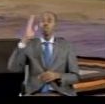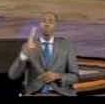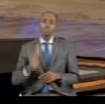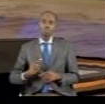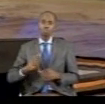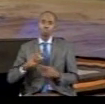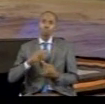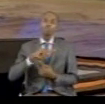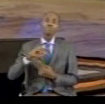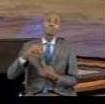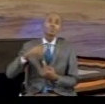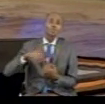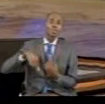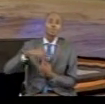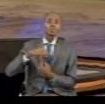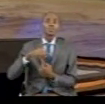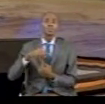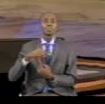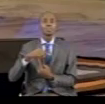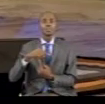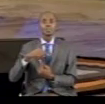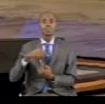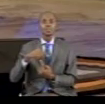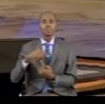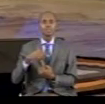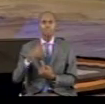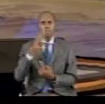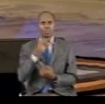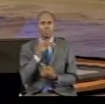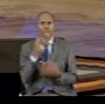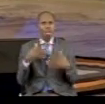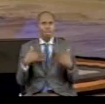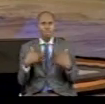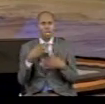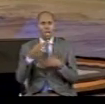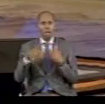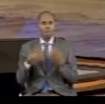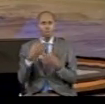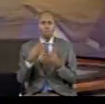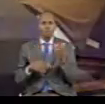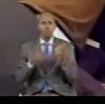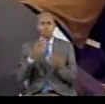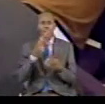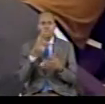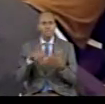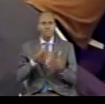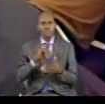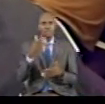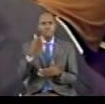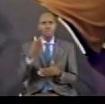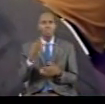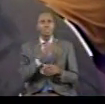me. Are you not excited about what the Lord is doing for you? Tell me.